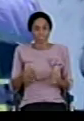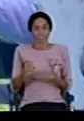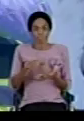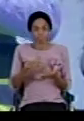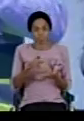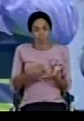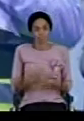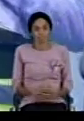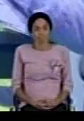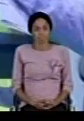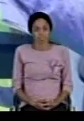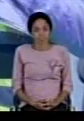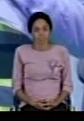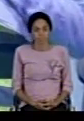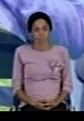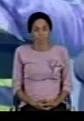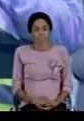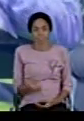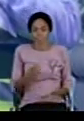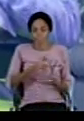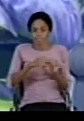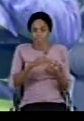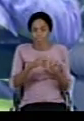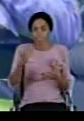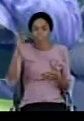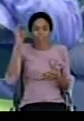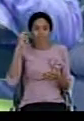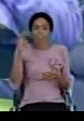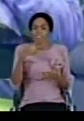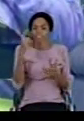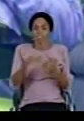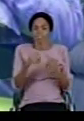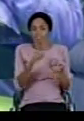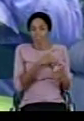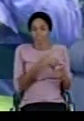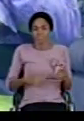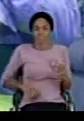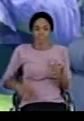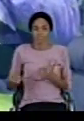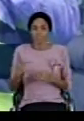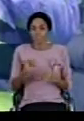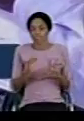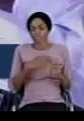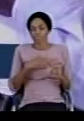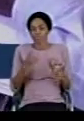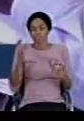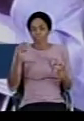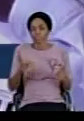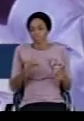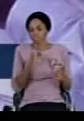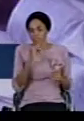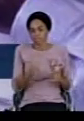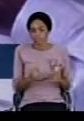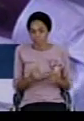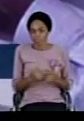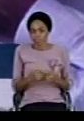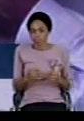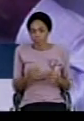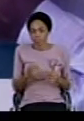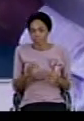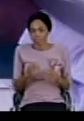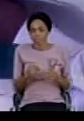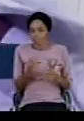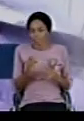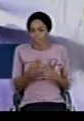this? And Moses said unto the Lord, Oh, my Lord, I am not equivalent, neither